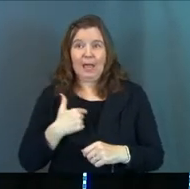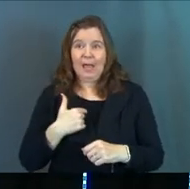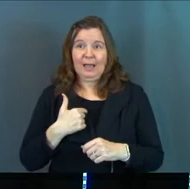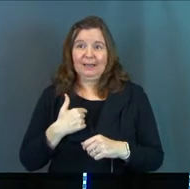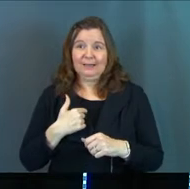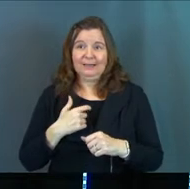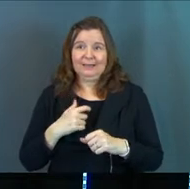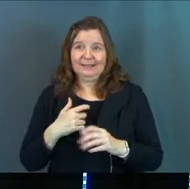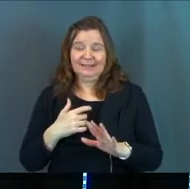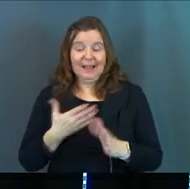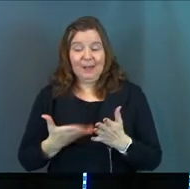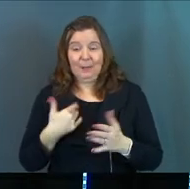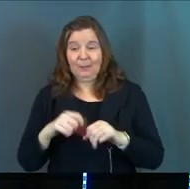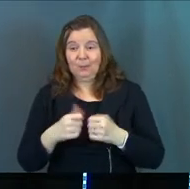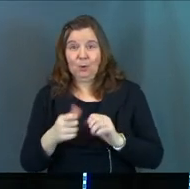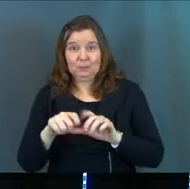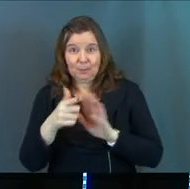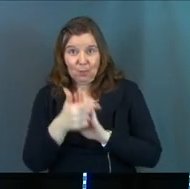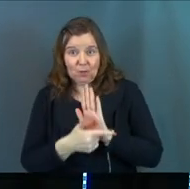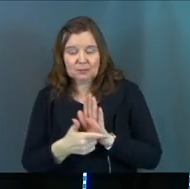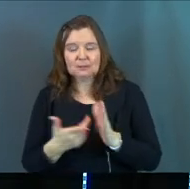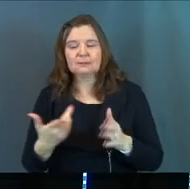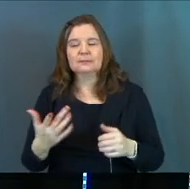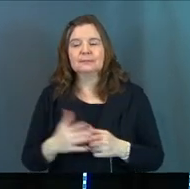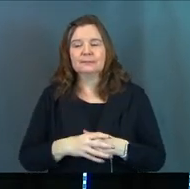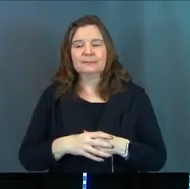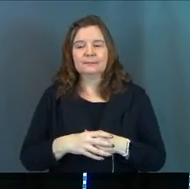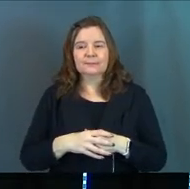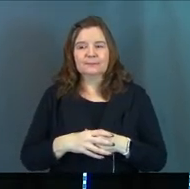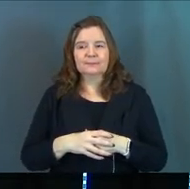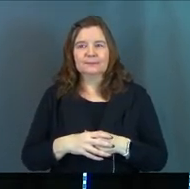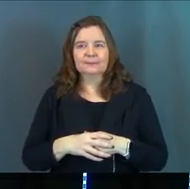I probably broke some laws.